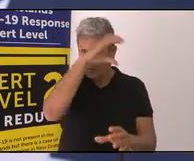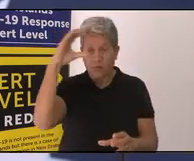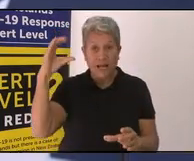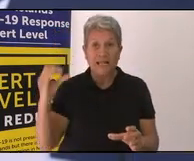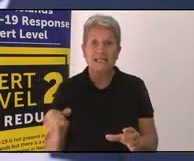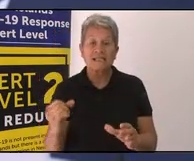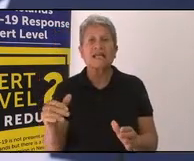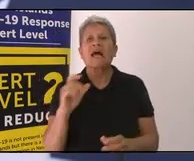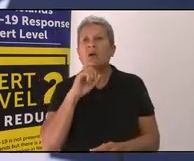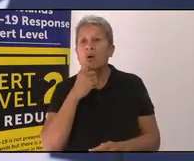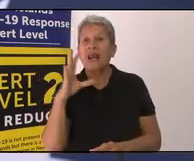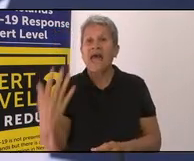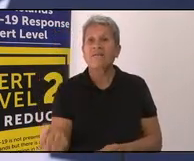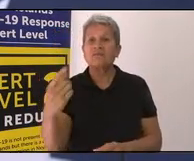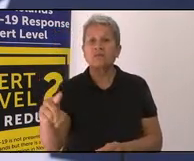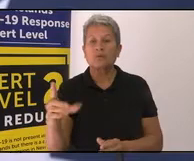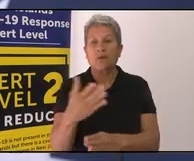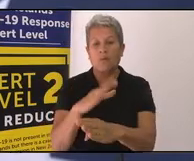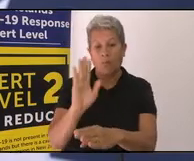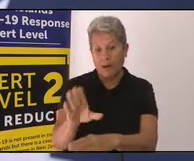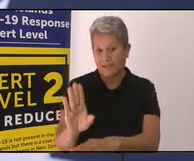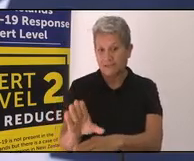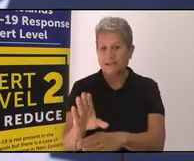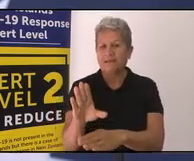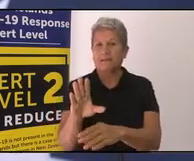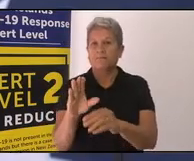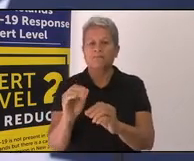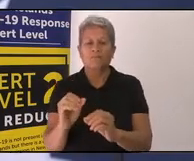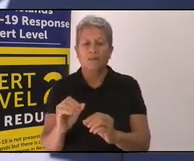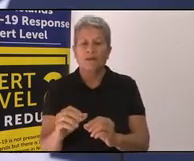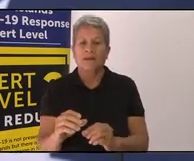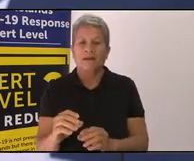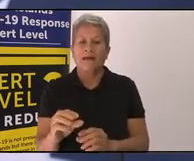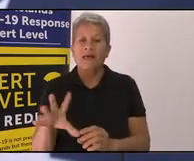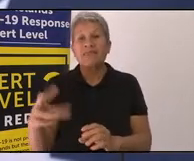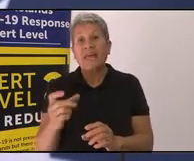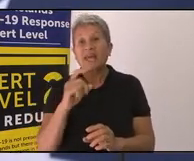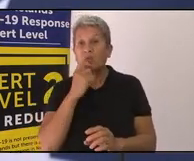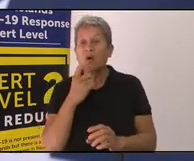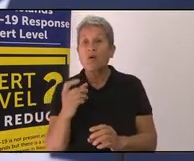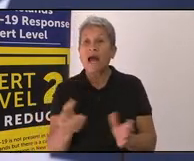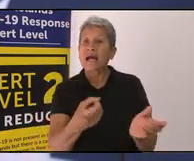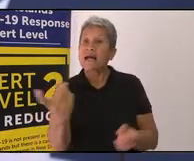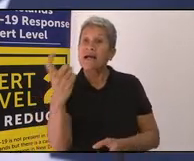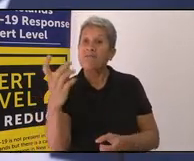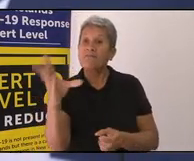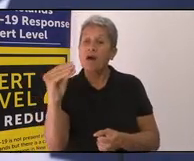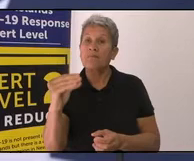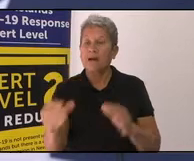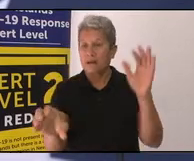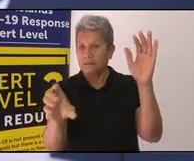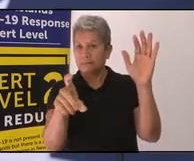anticipated they'll be repatriated on a dedicated flight from Christchurch. and we are working with the airlines and